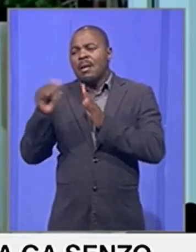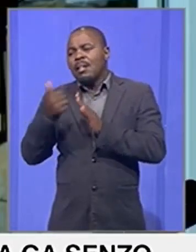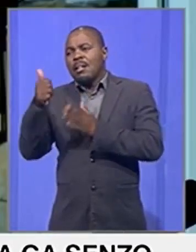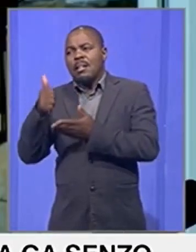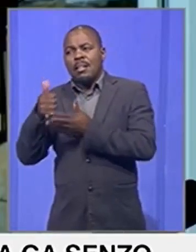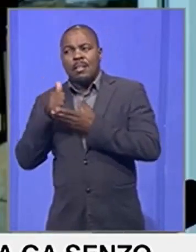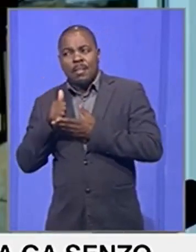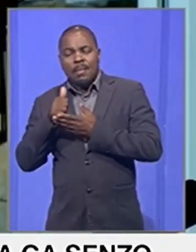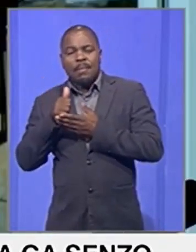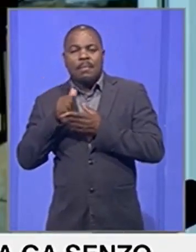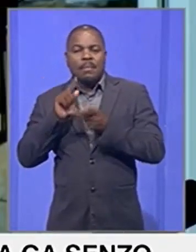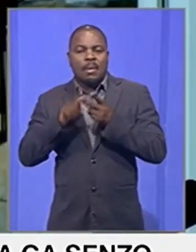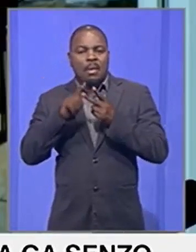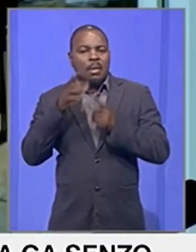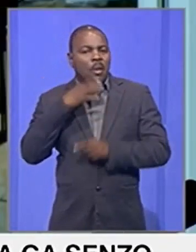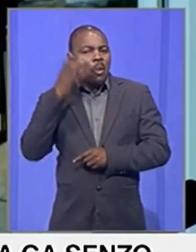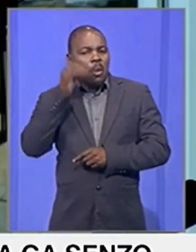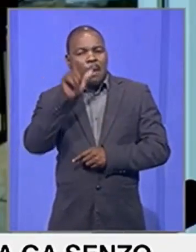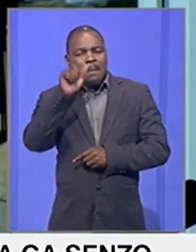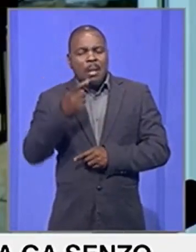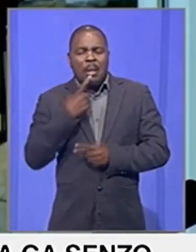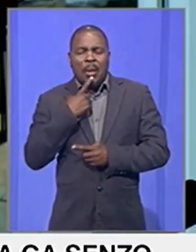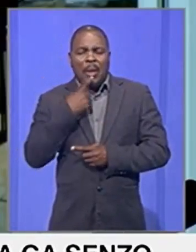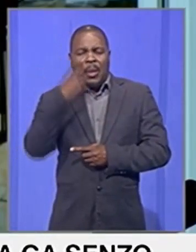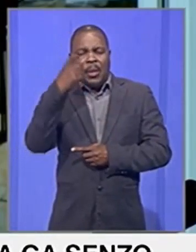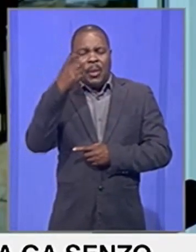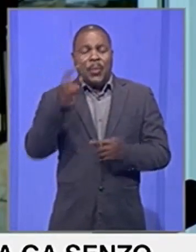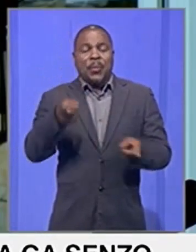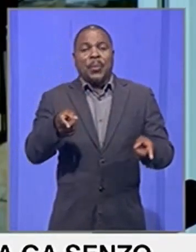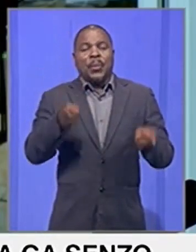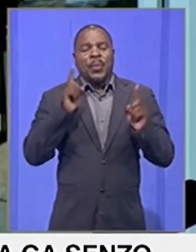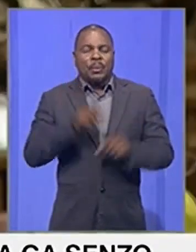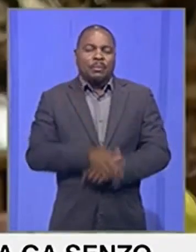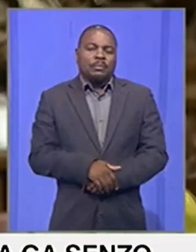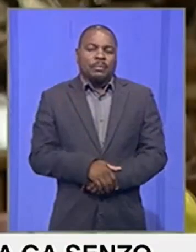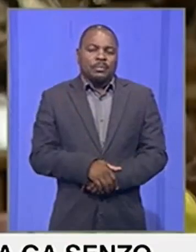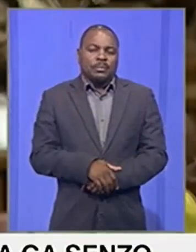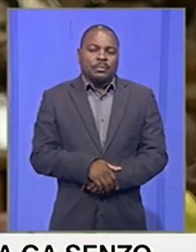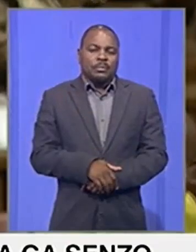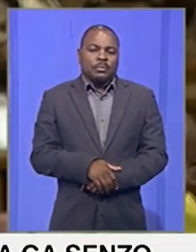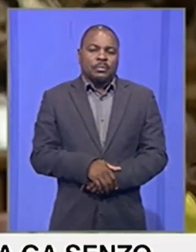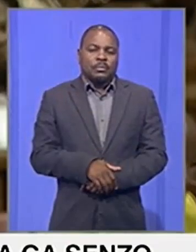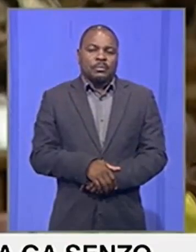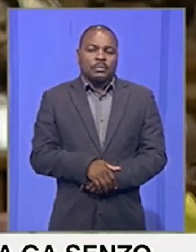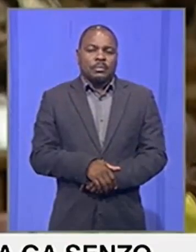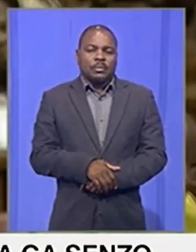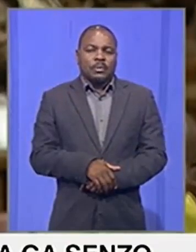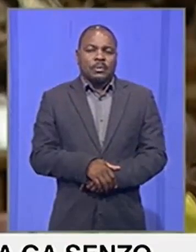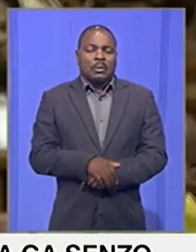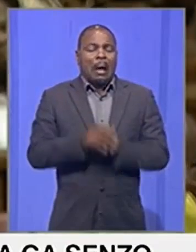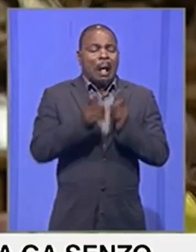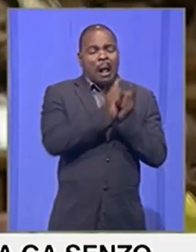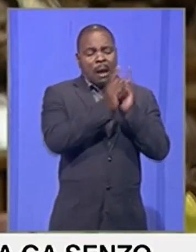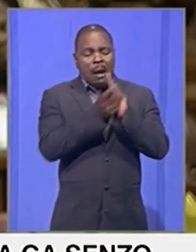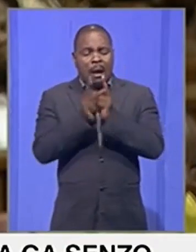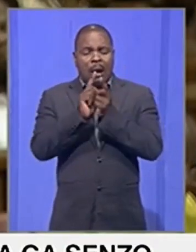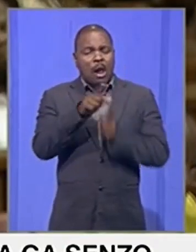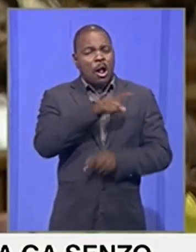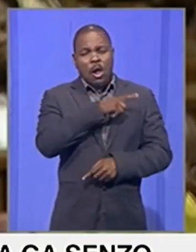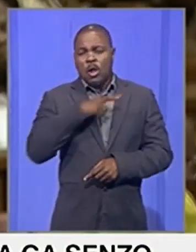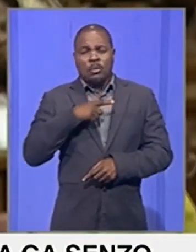mme ke nako eo a neng a utlwa motho a goeletsa ka lentswe le le garolang pelo. It's not a scuffle that took long. It's something